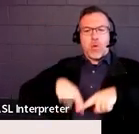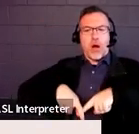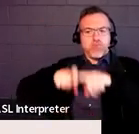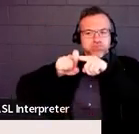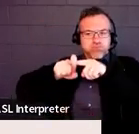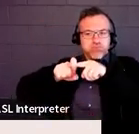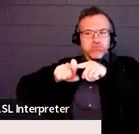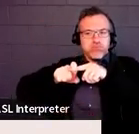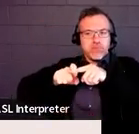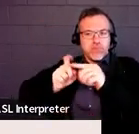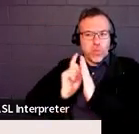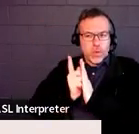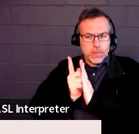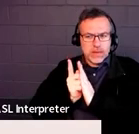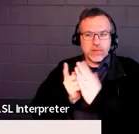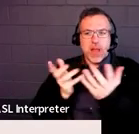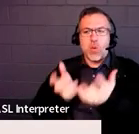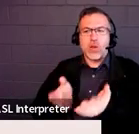ask you,